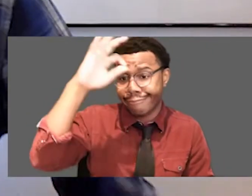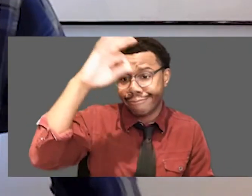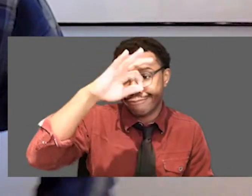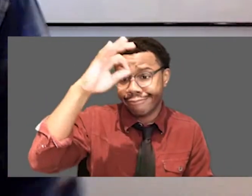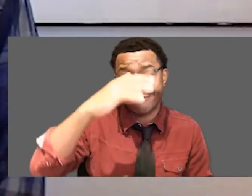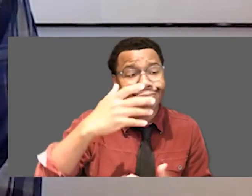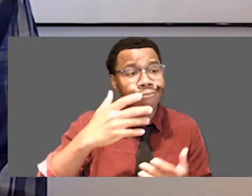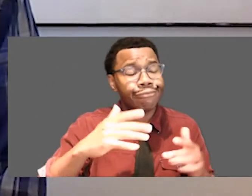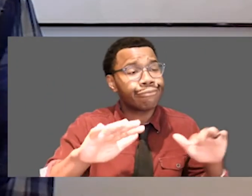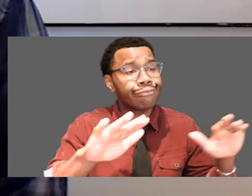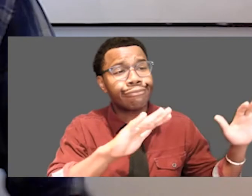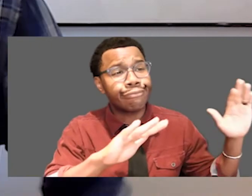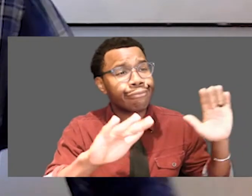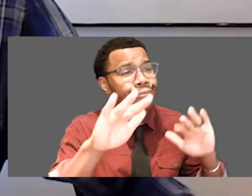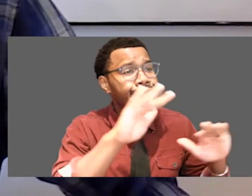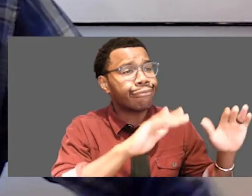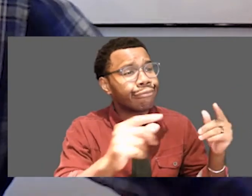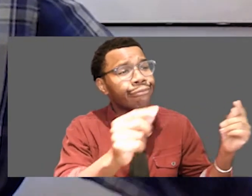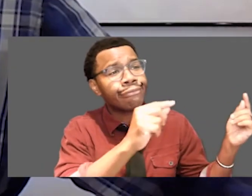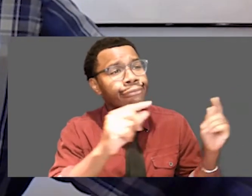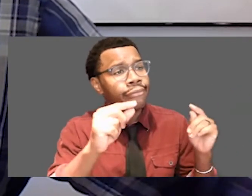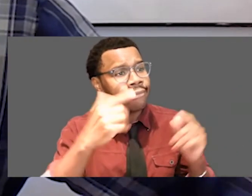with our own lives and problems.